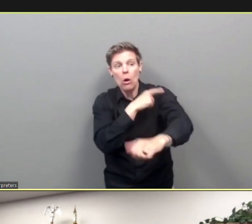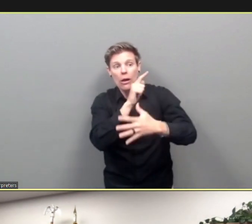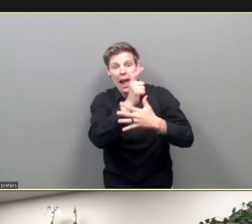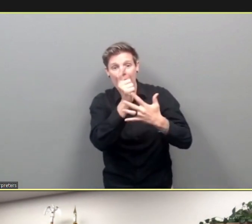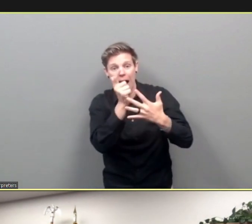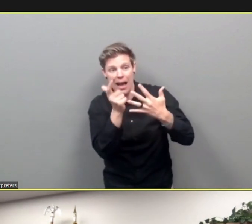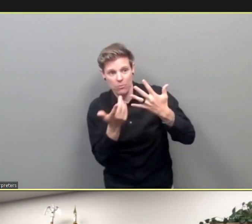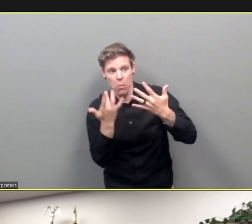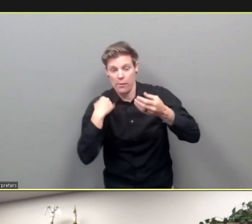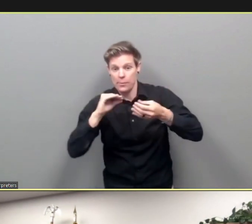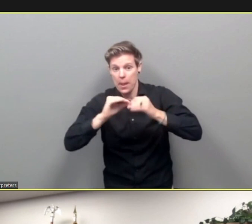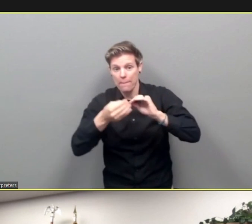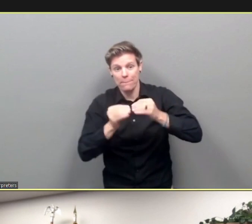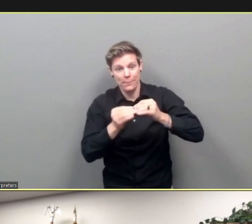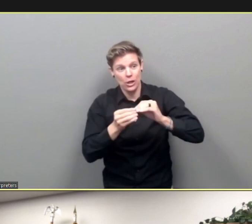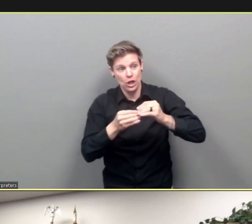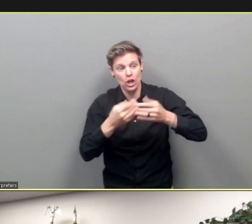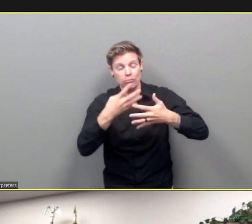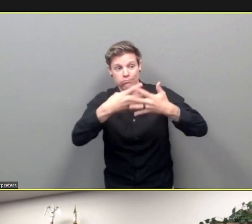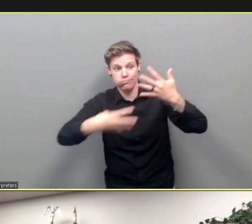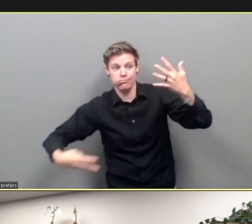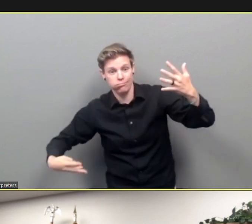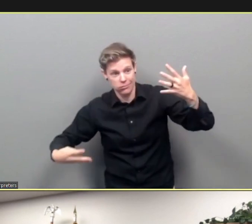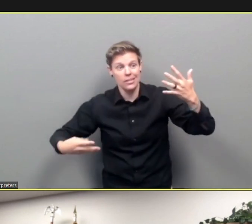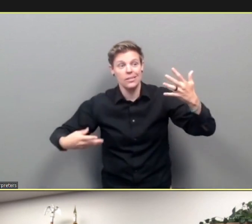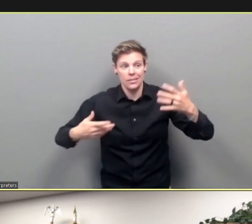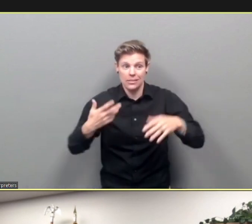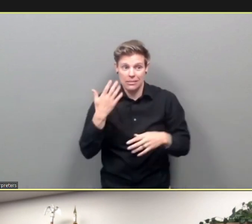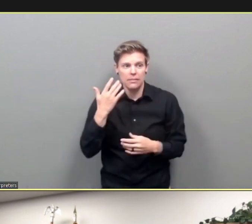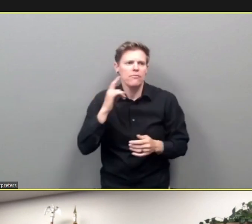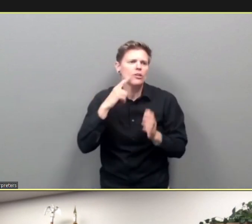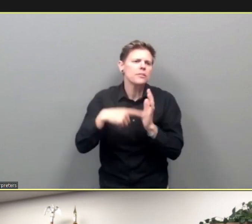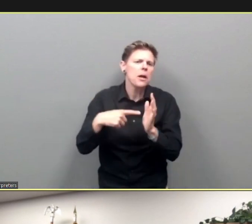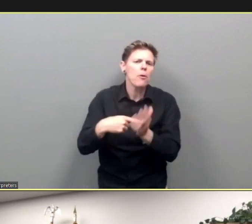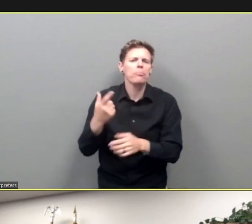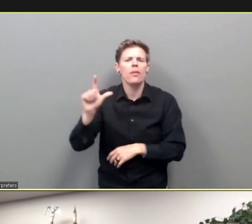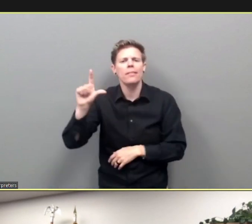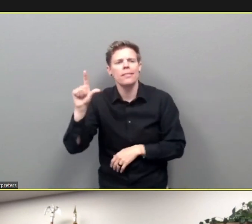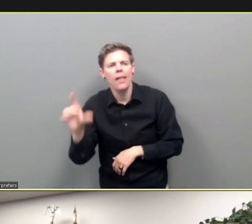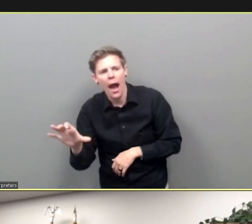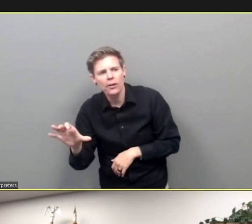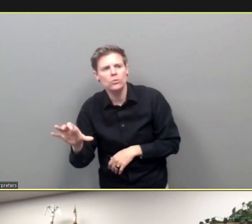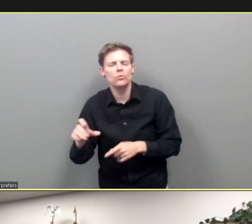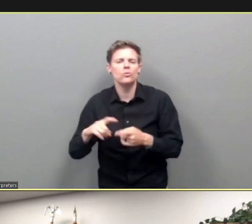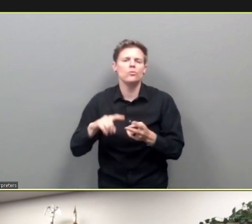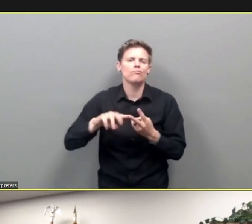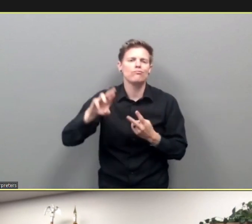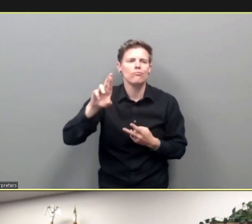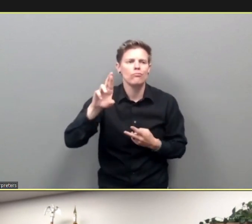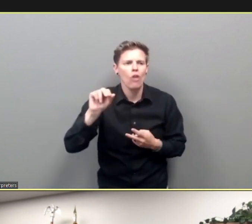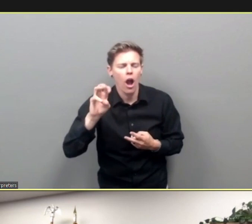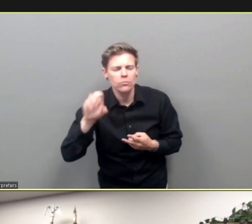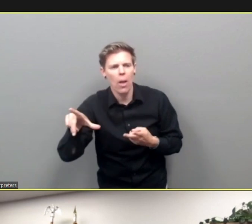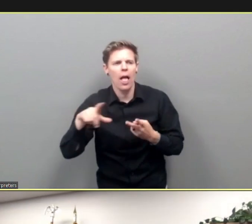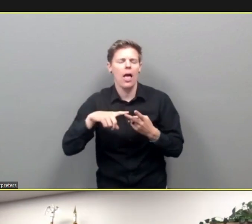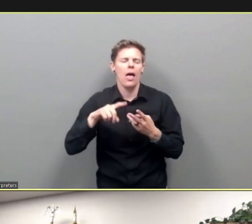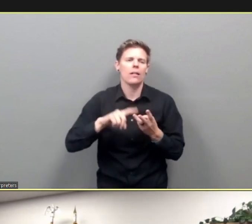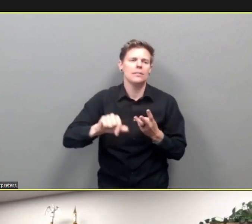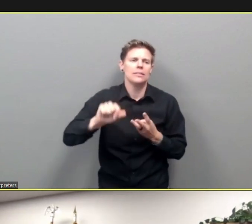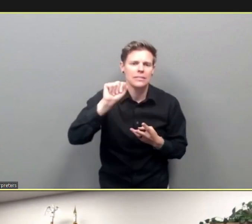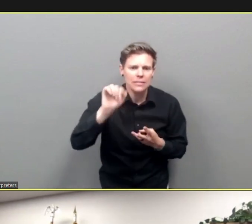hospitals in Las Cruces, Roswell, Santa Fe, and Albuquerque have done a great